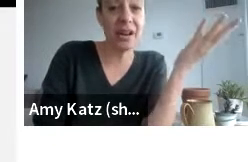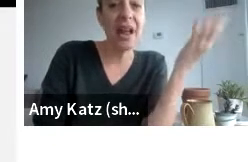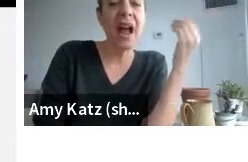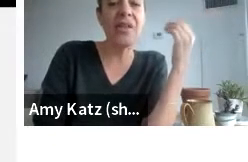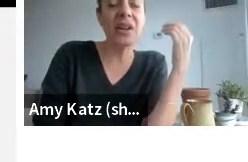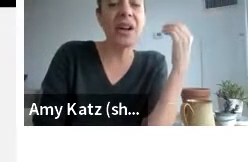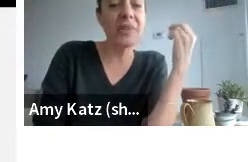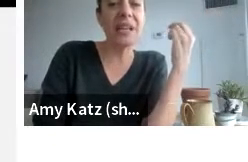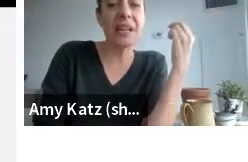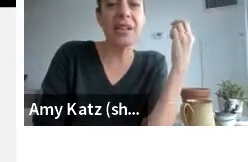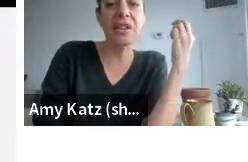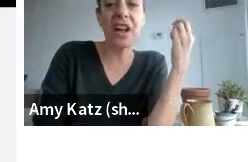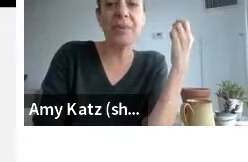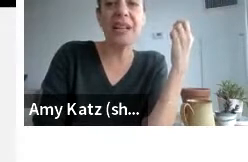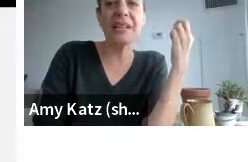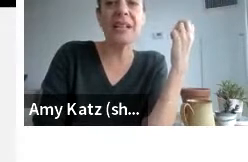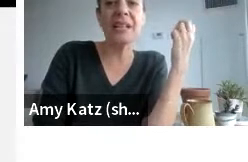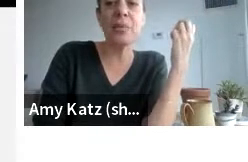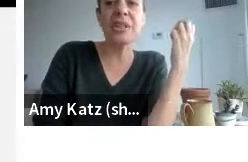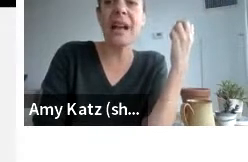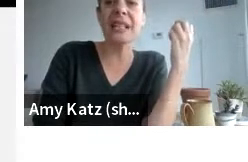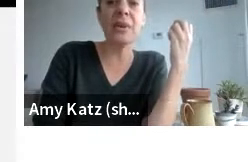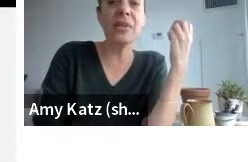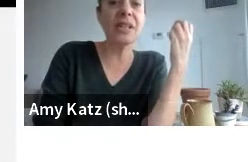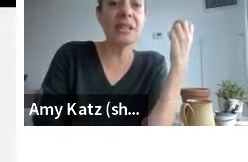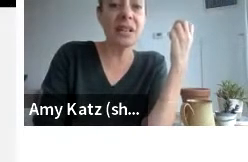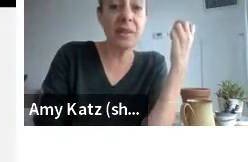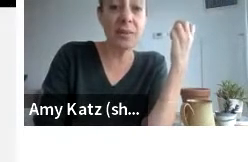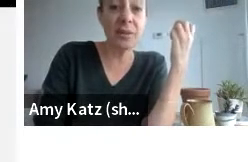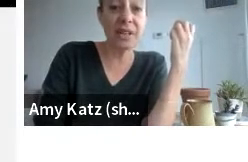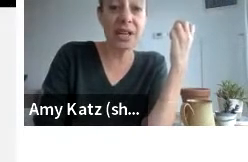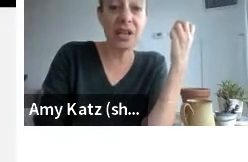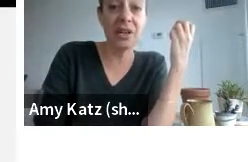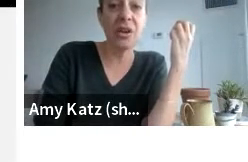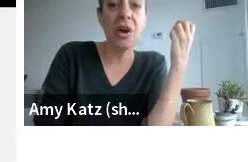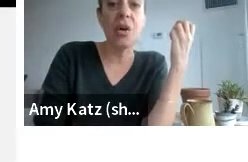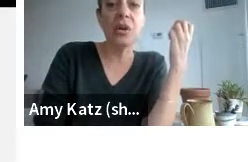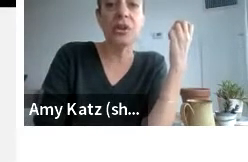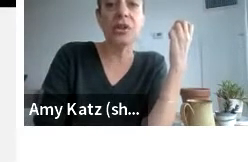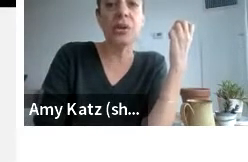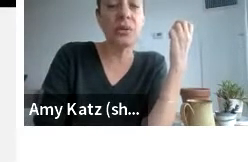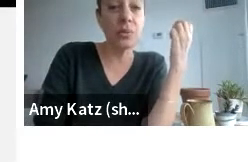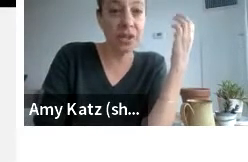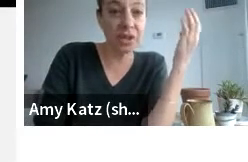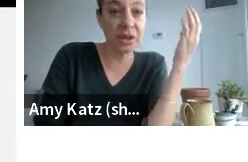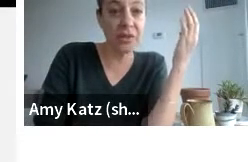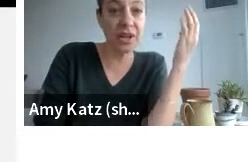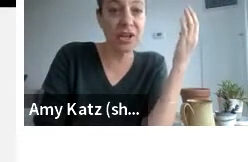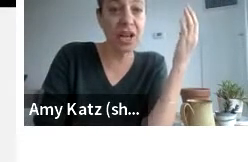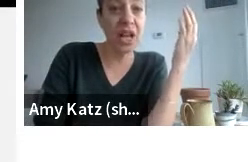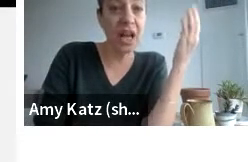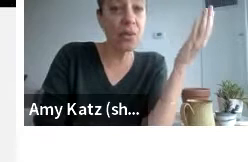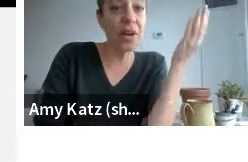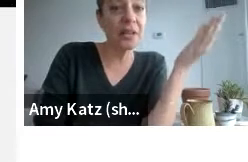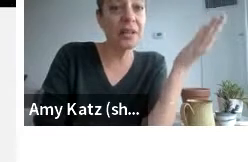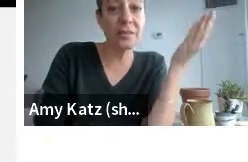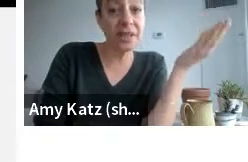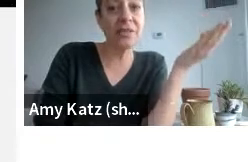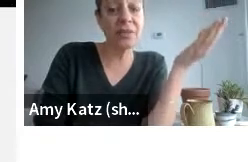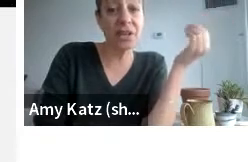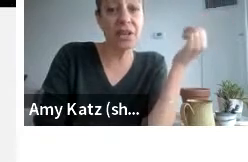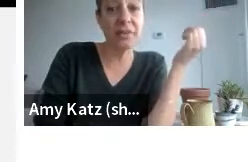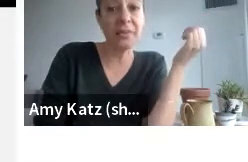inspiring. And they are coming to Amy and Jeff because they need someone to ask about the details of implementation or to sort through what is good information and what